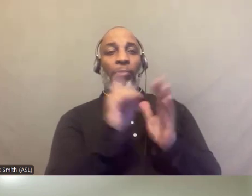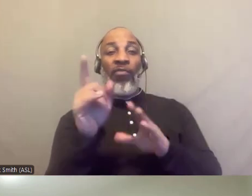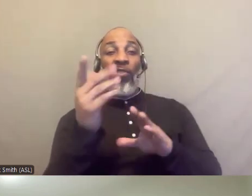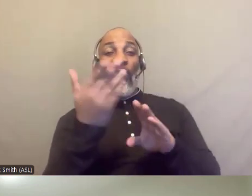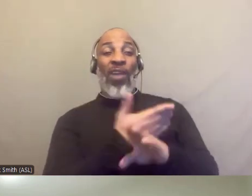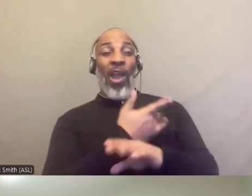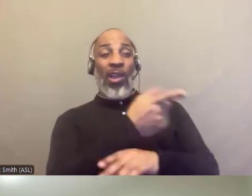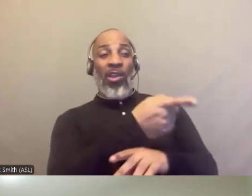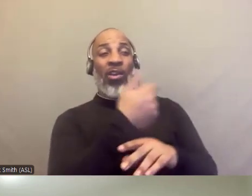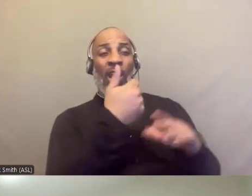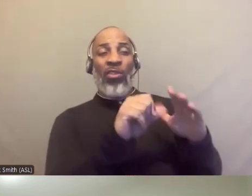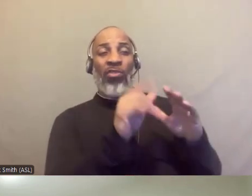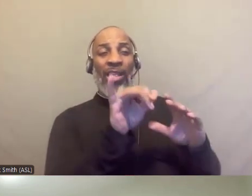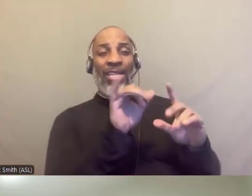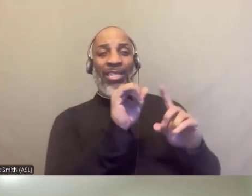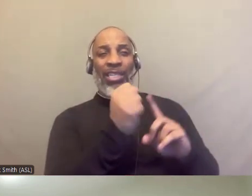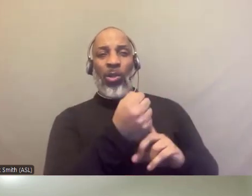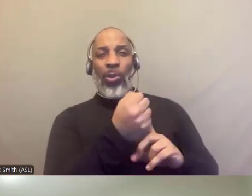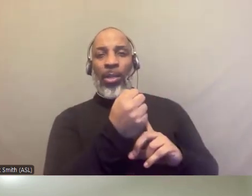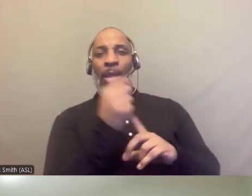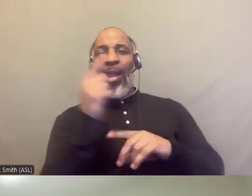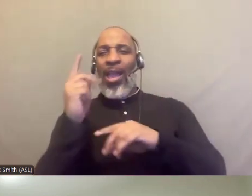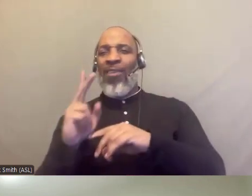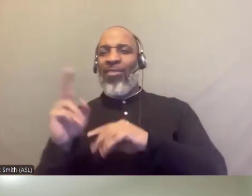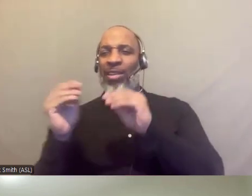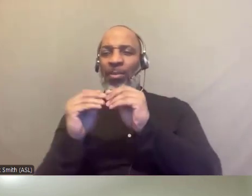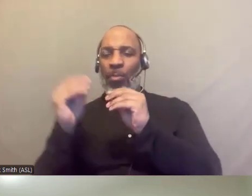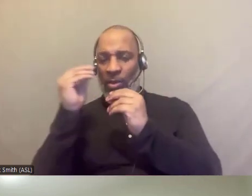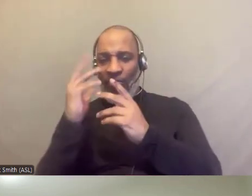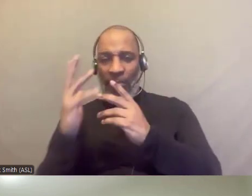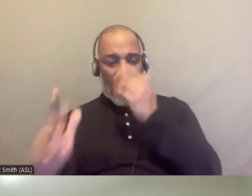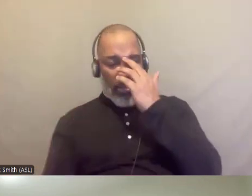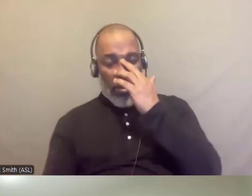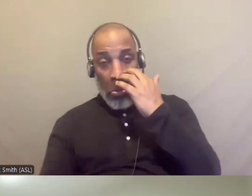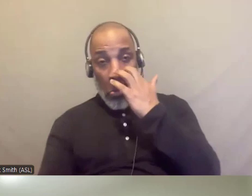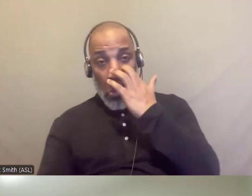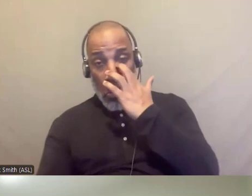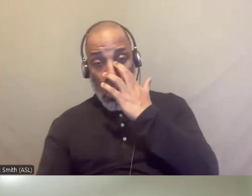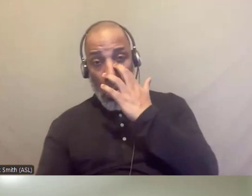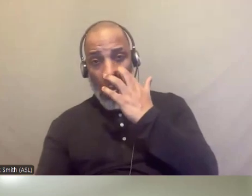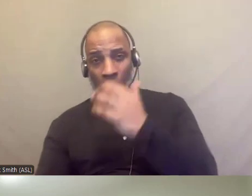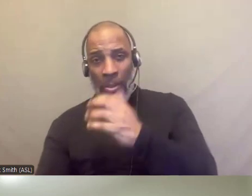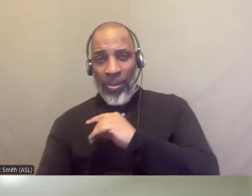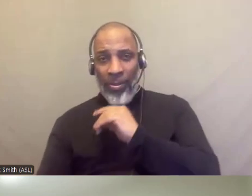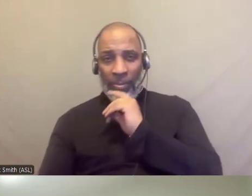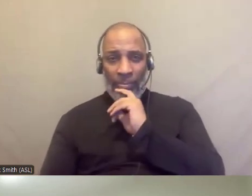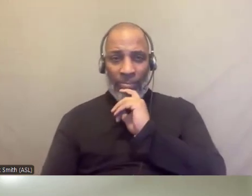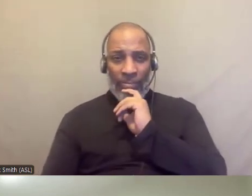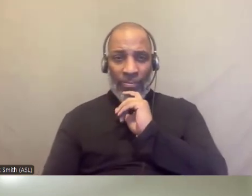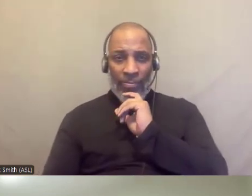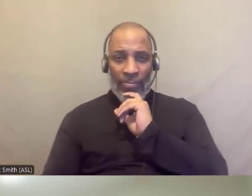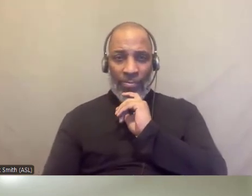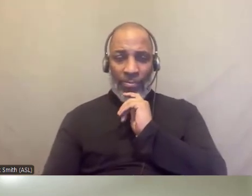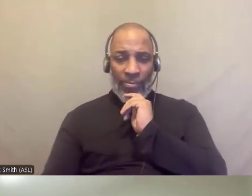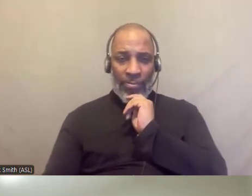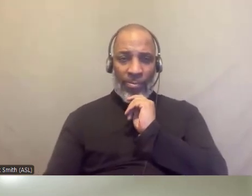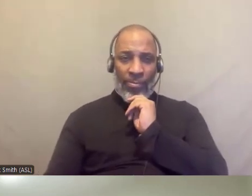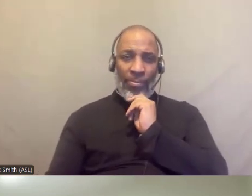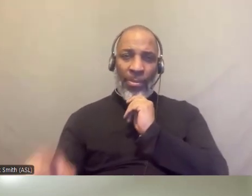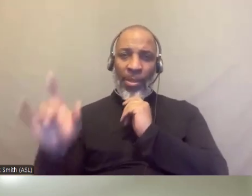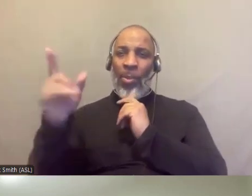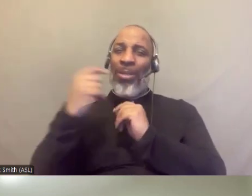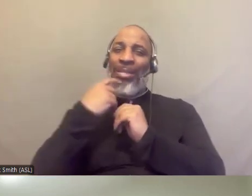her under these circumstances, and about half think that we need some more information. I give this one to the nose, Tom. I think we